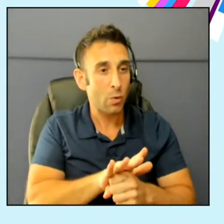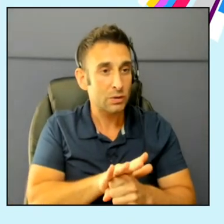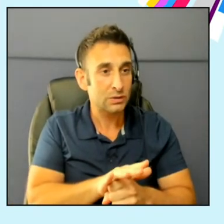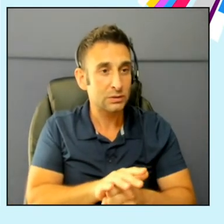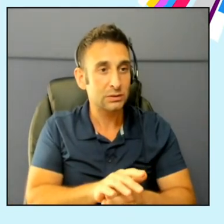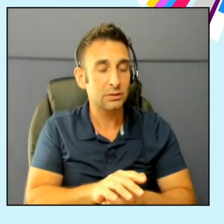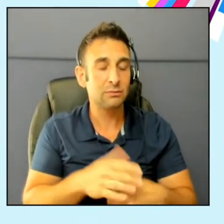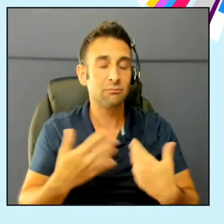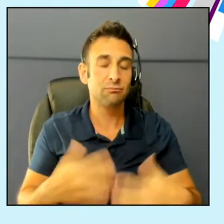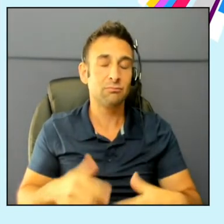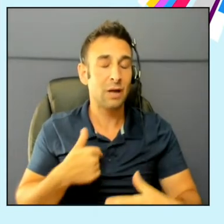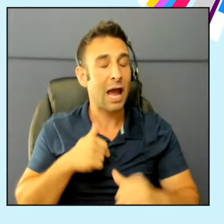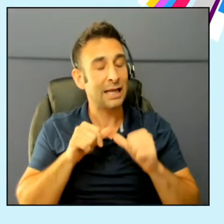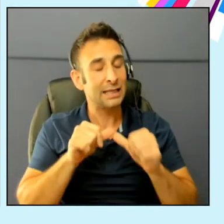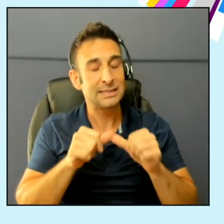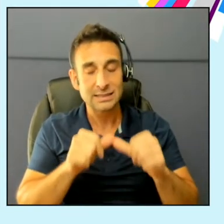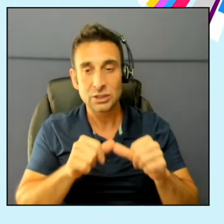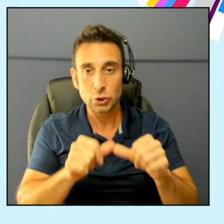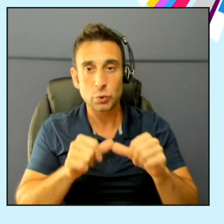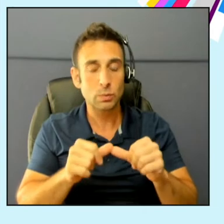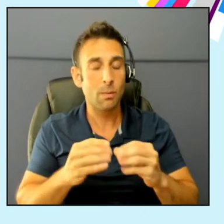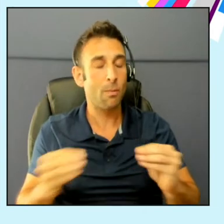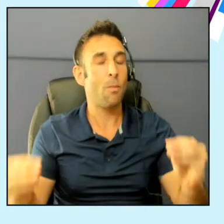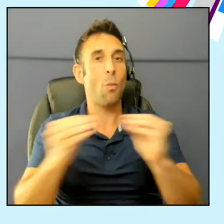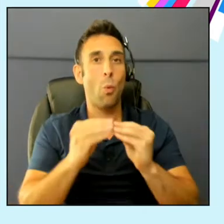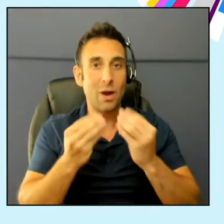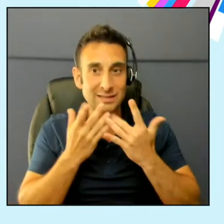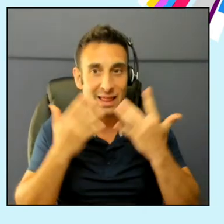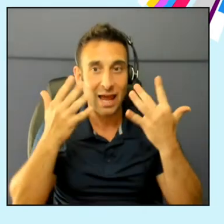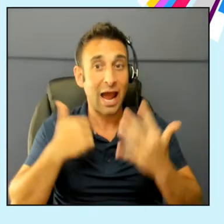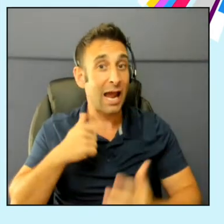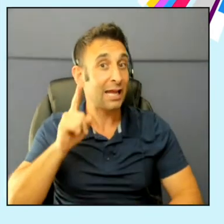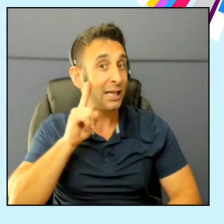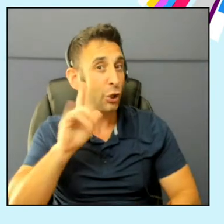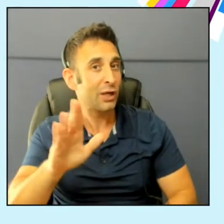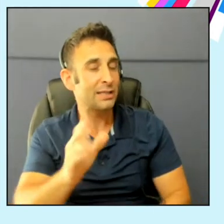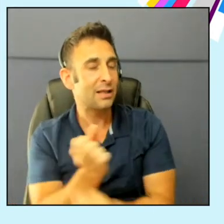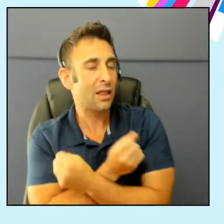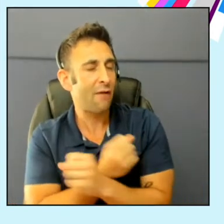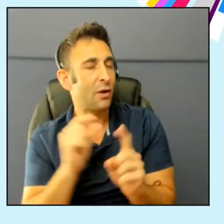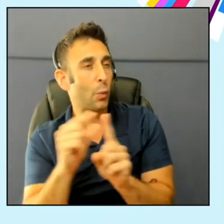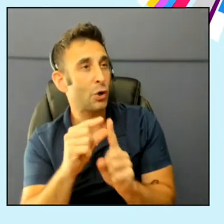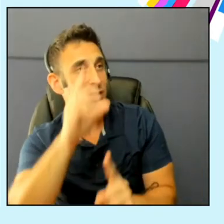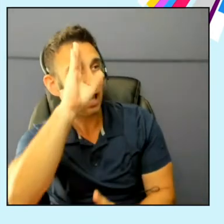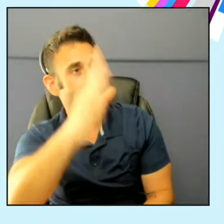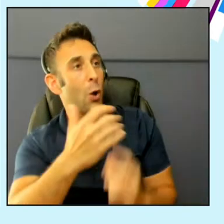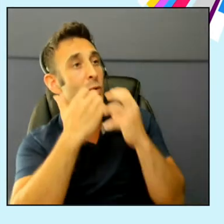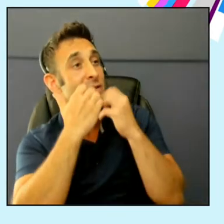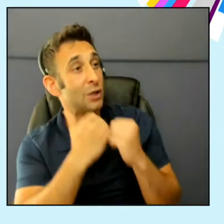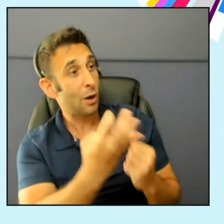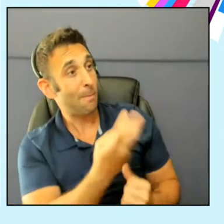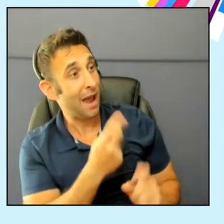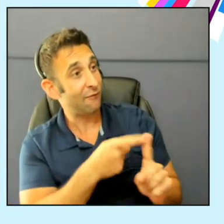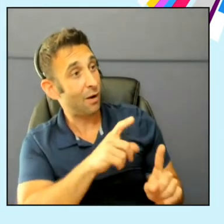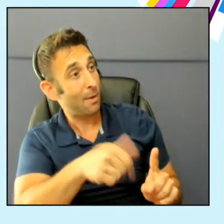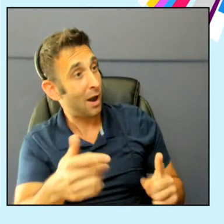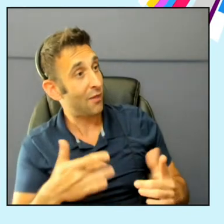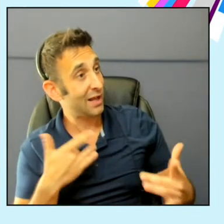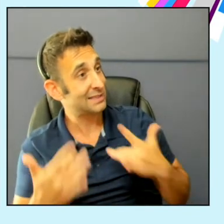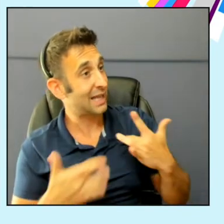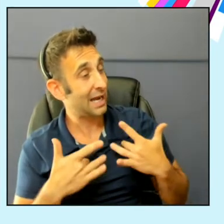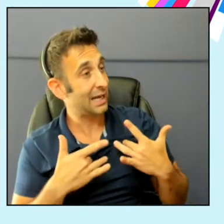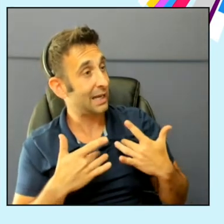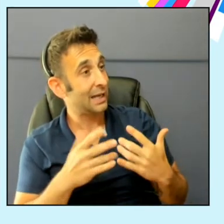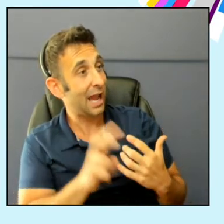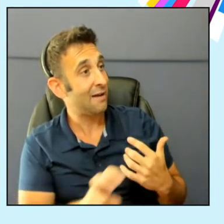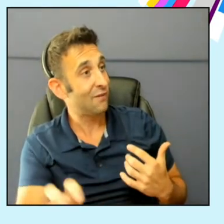I continued to be even more delighted when I hear his loving words, "Hello, dear. Back from another exciting adventure again. Whenever I return